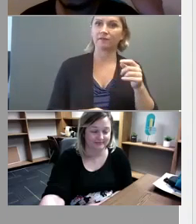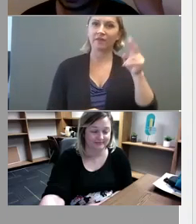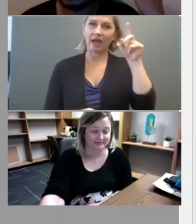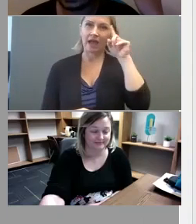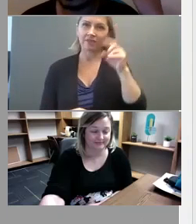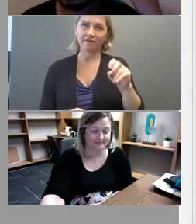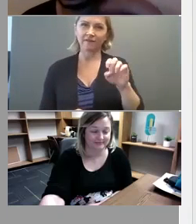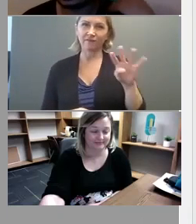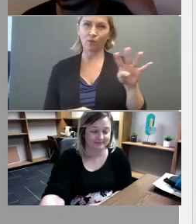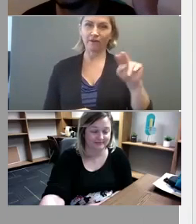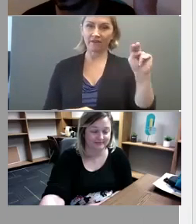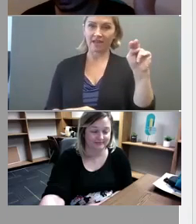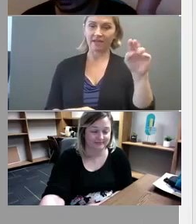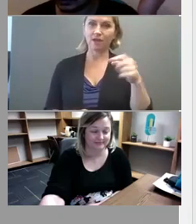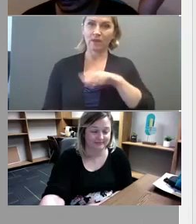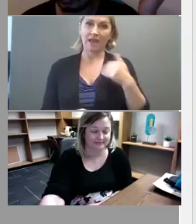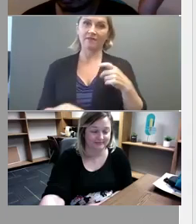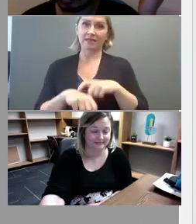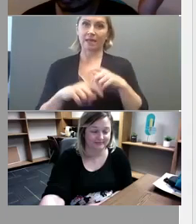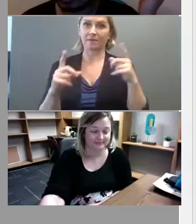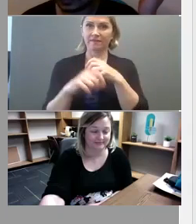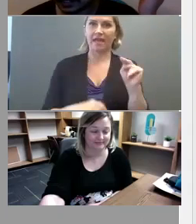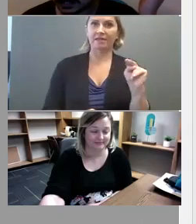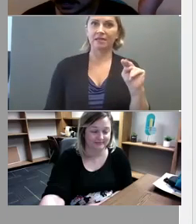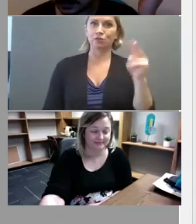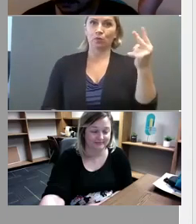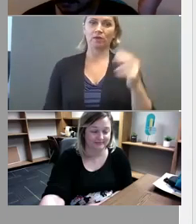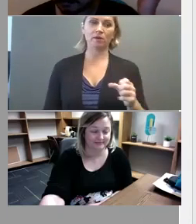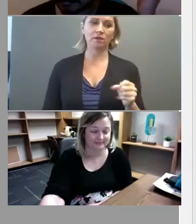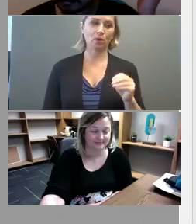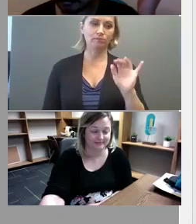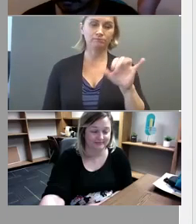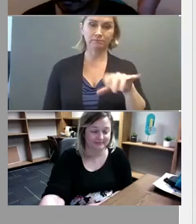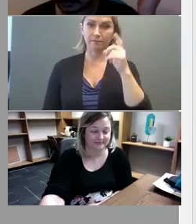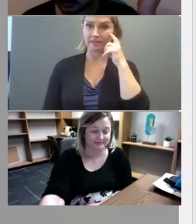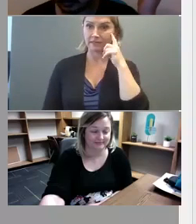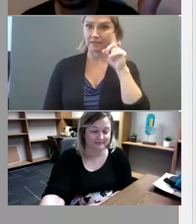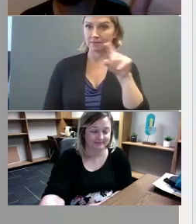n, we have the time complexity of n squared. Make sense?